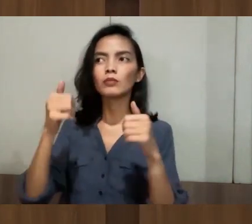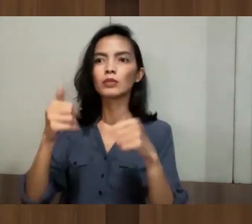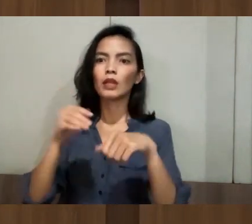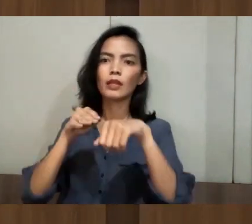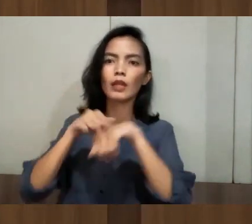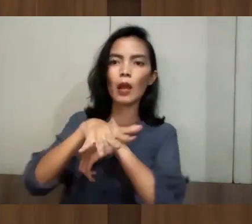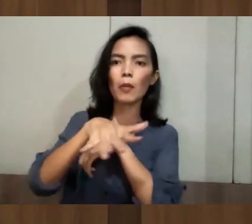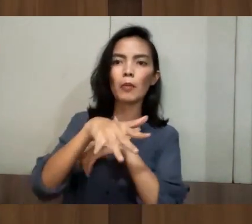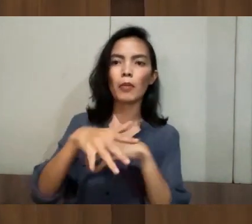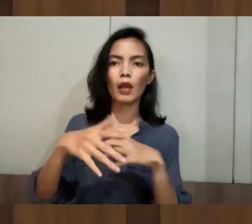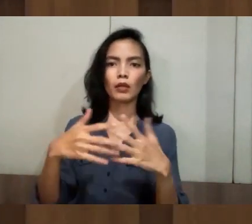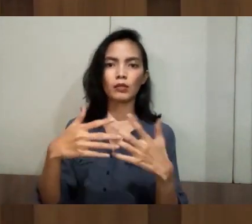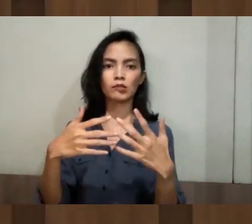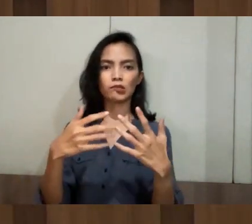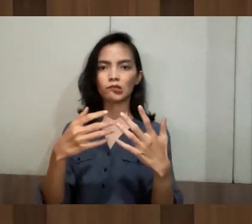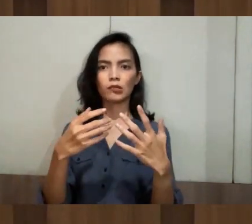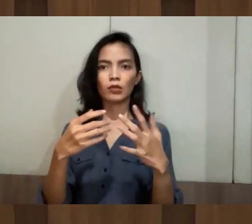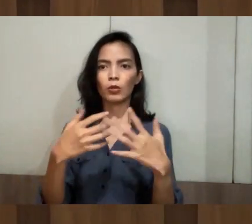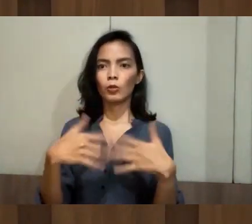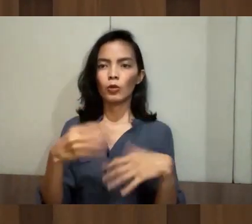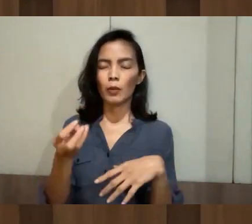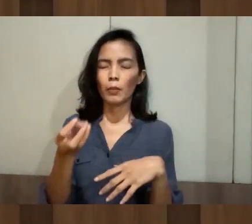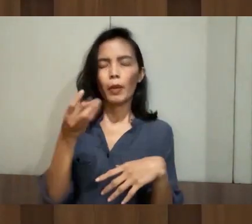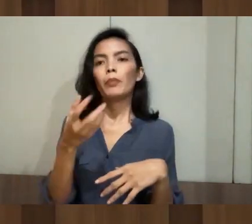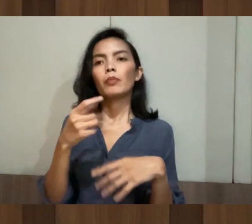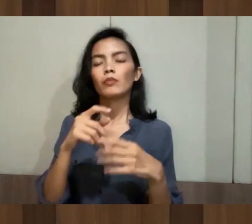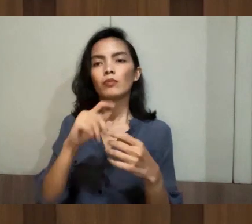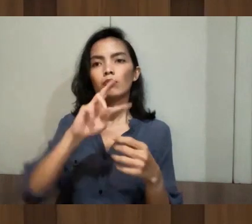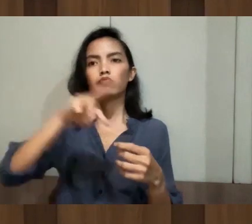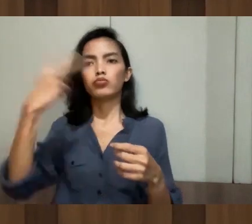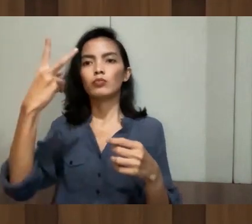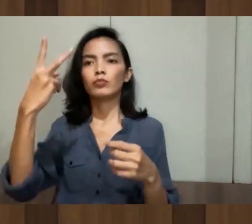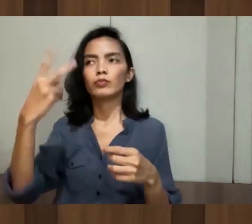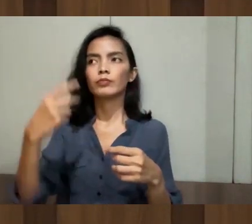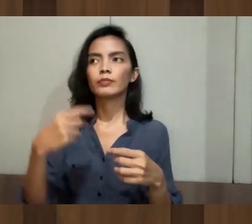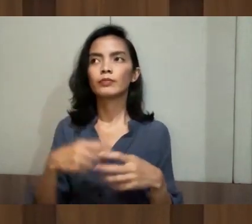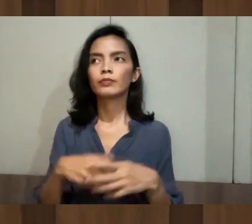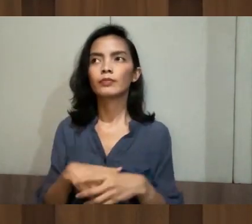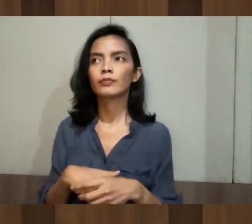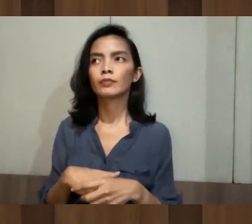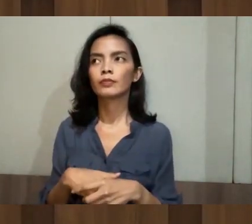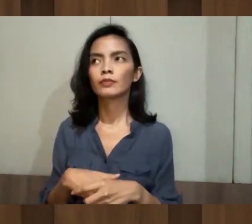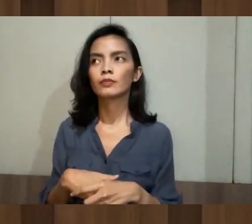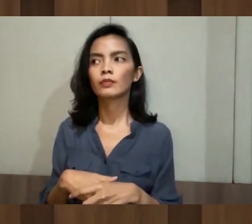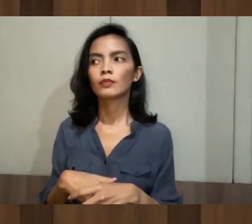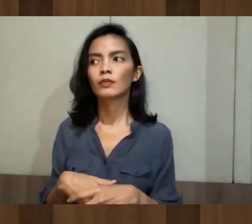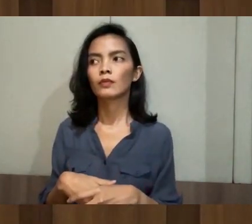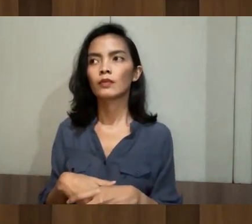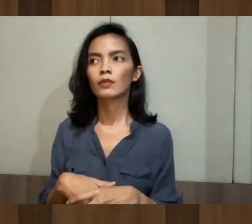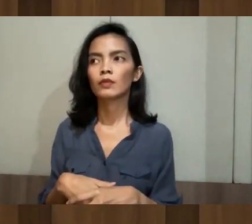or even the realest ideas that can change your life in a mere second.